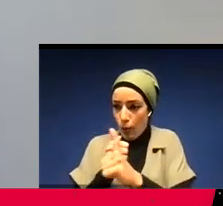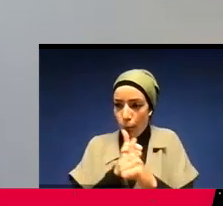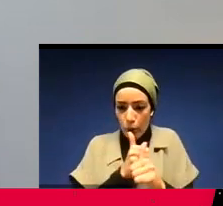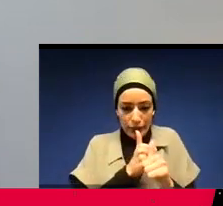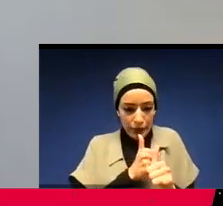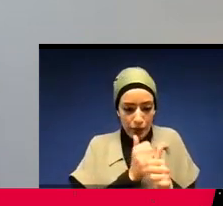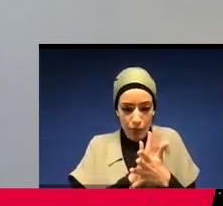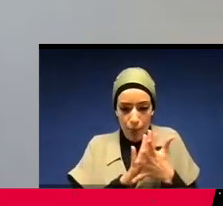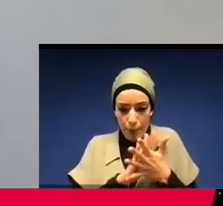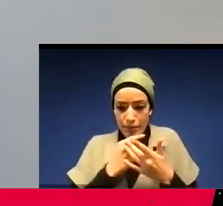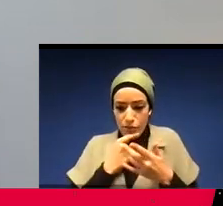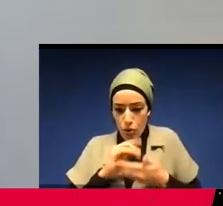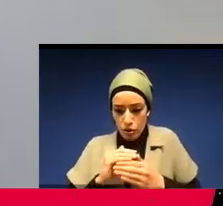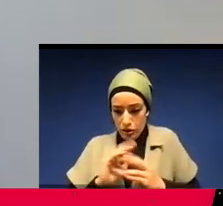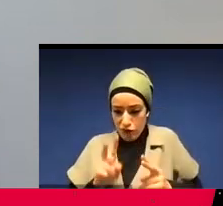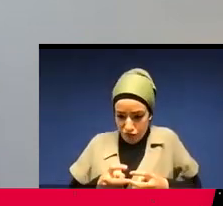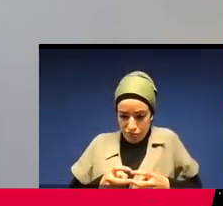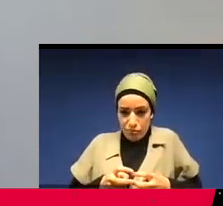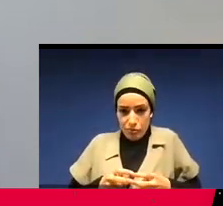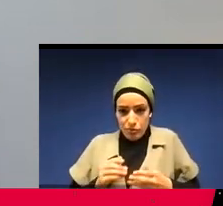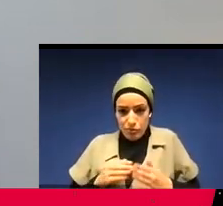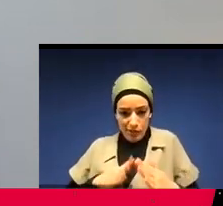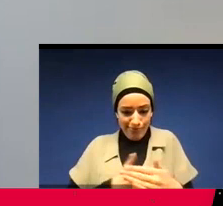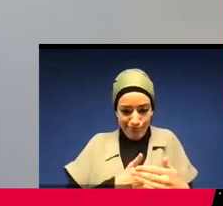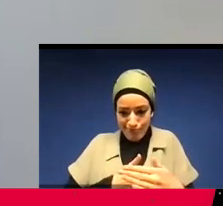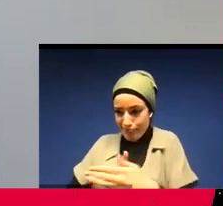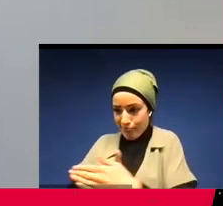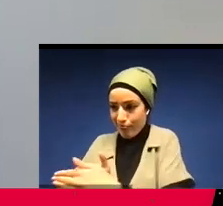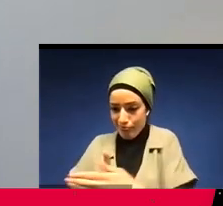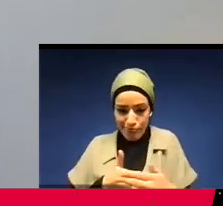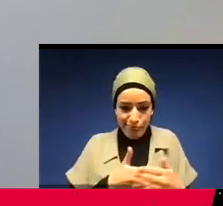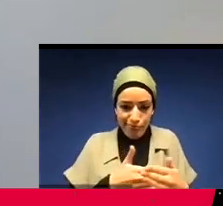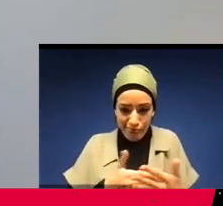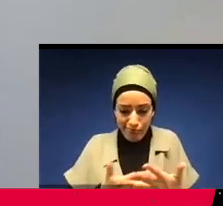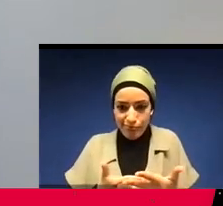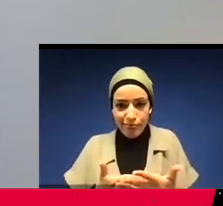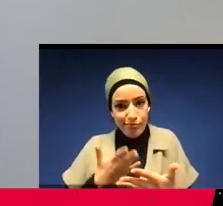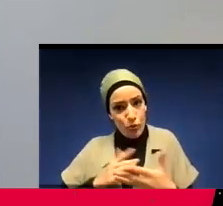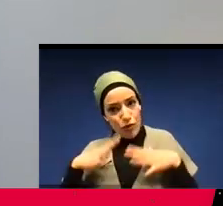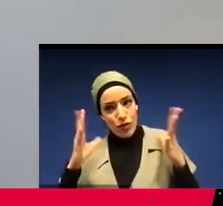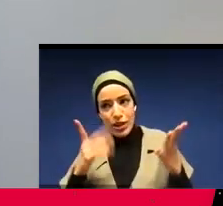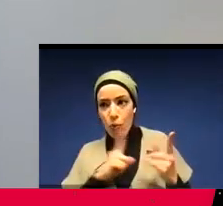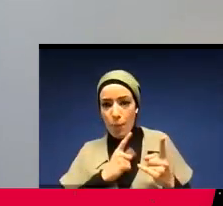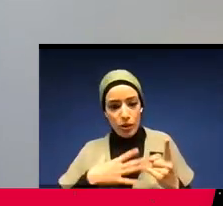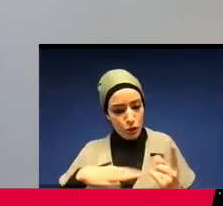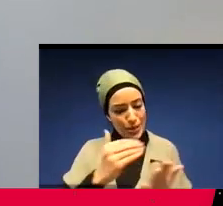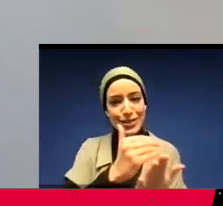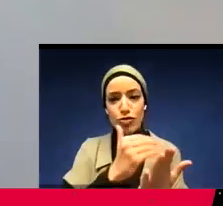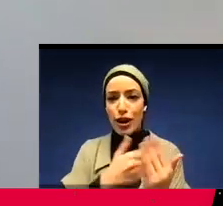have to be supported, but at least not beaten down at every corner because I don't meet a